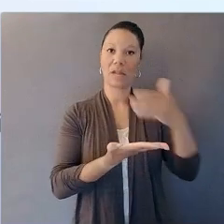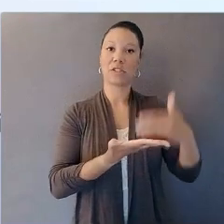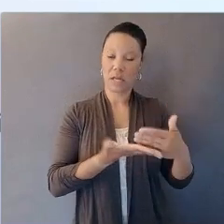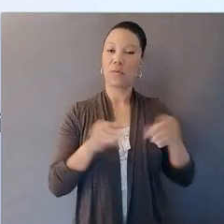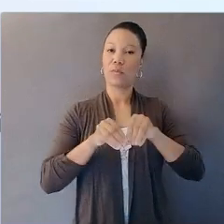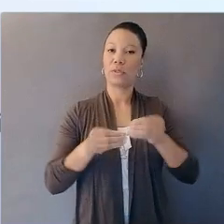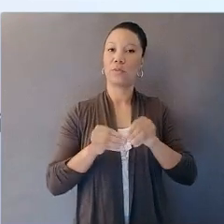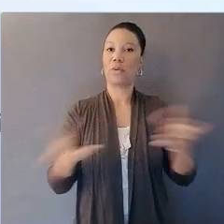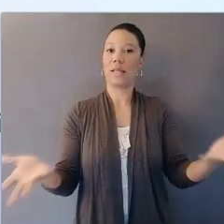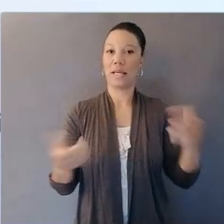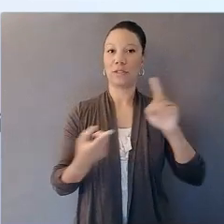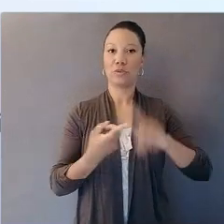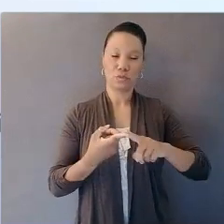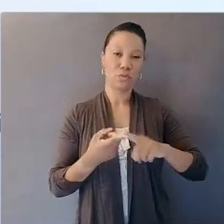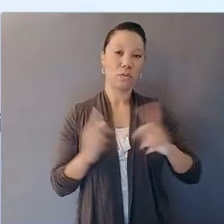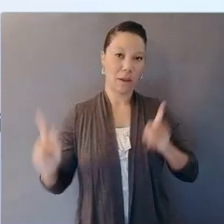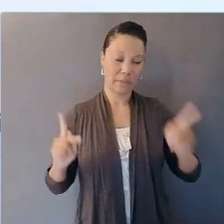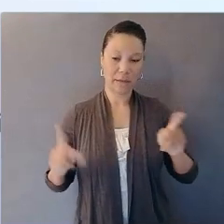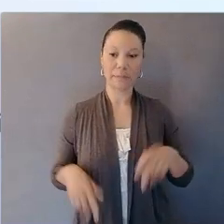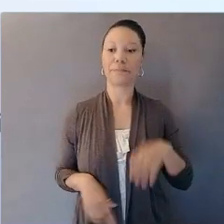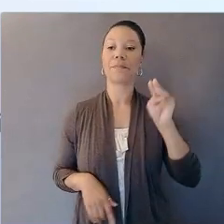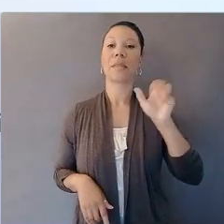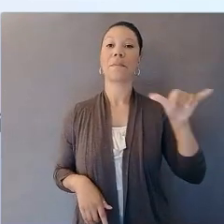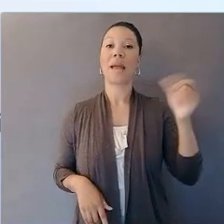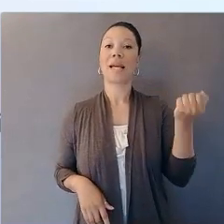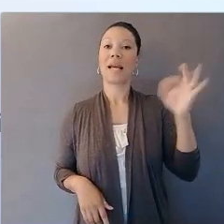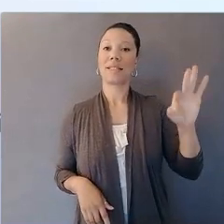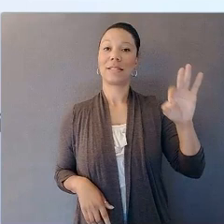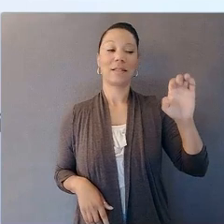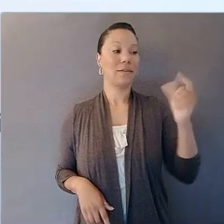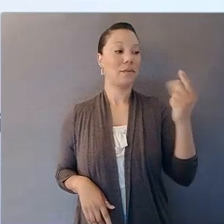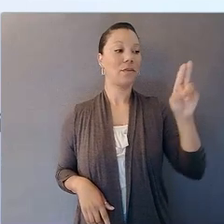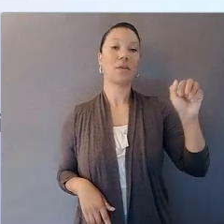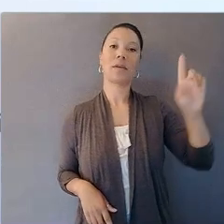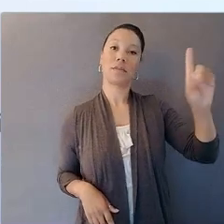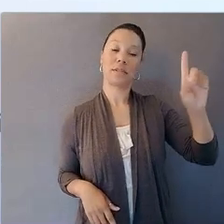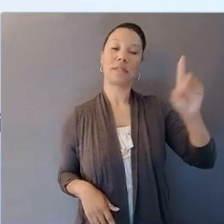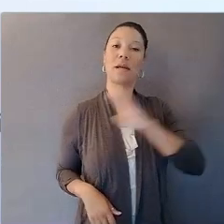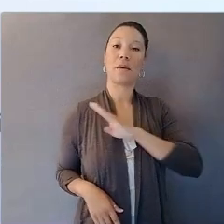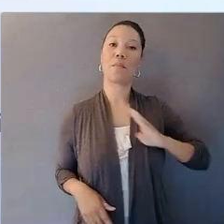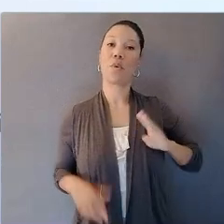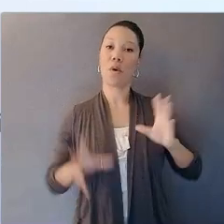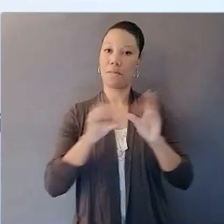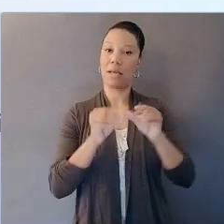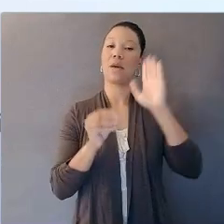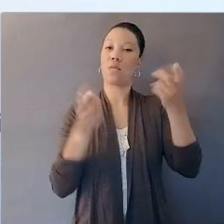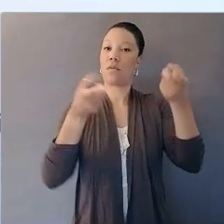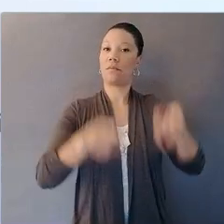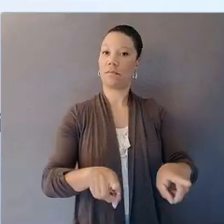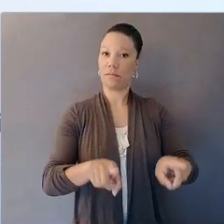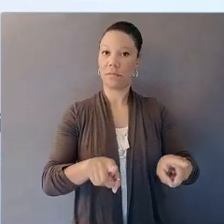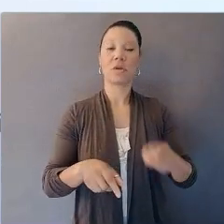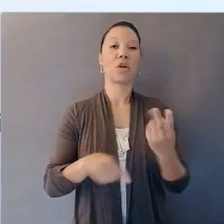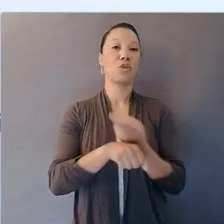On May 19th, the scheduled Elk Grove Unified School District board meeting will occur by